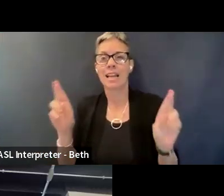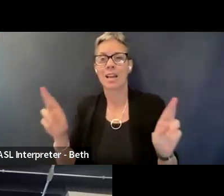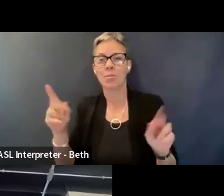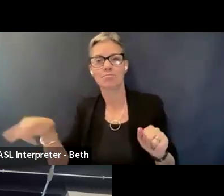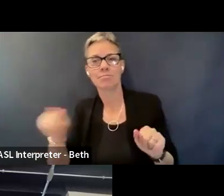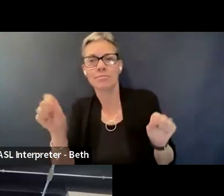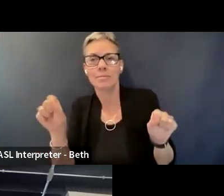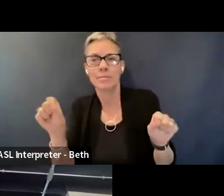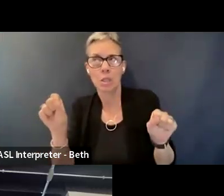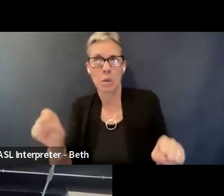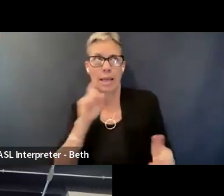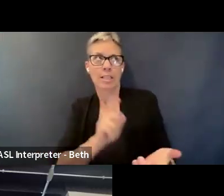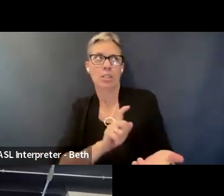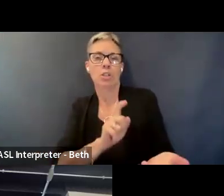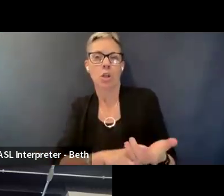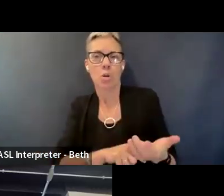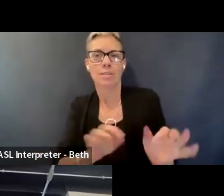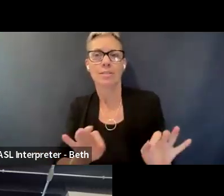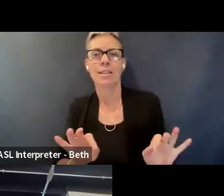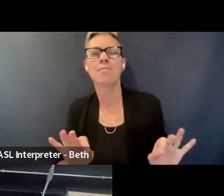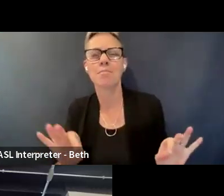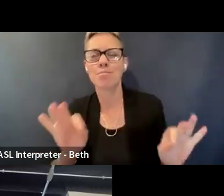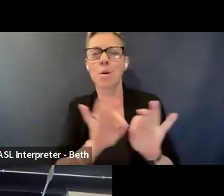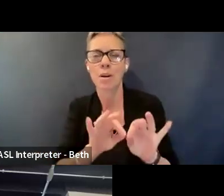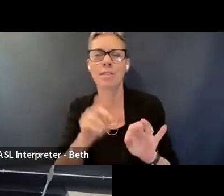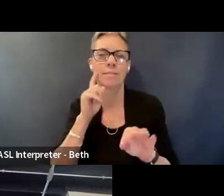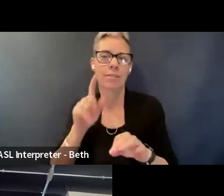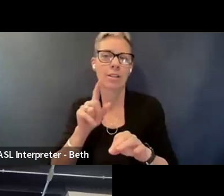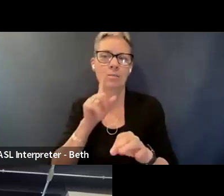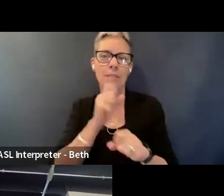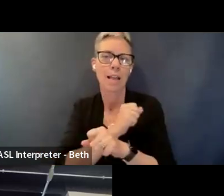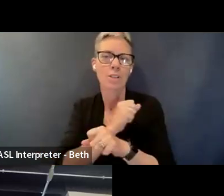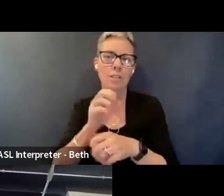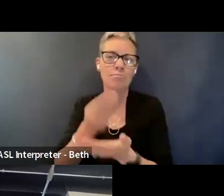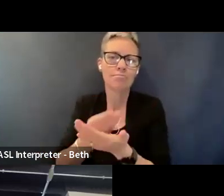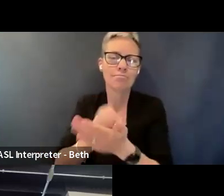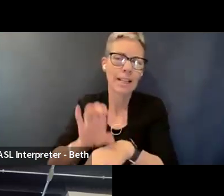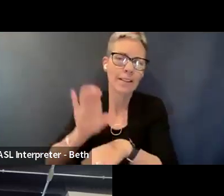see the importance of investing in the future of these students. Thank you.